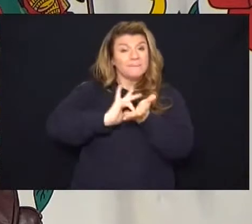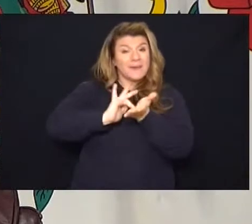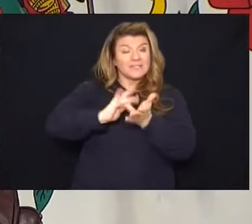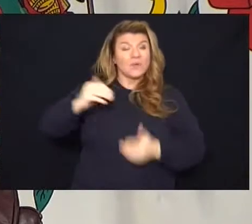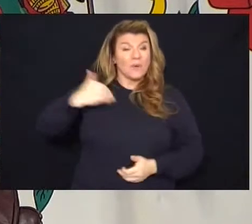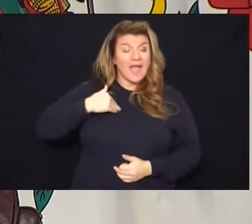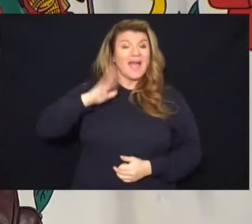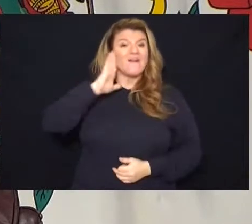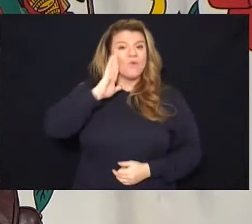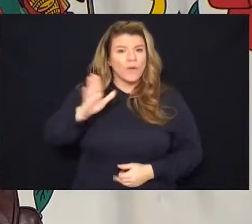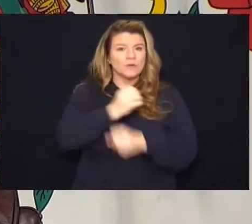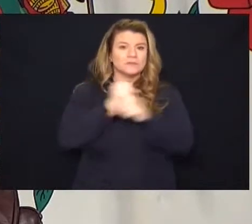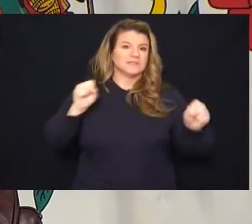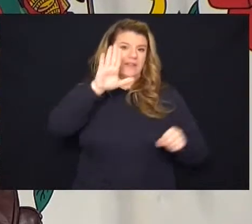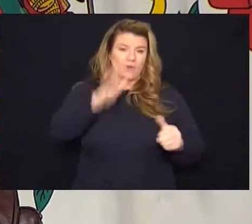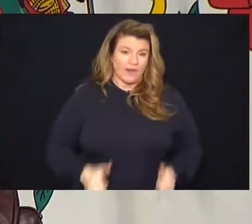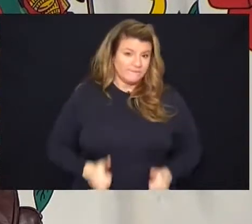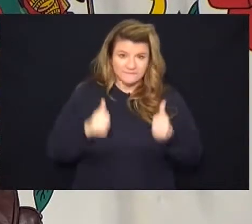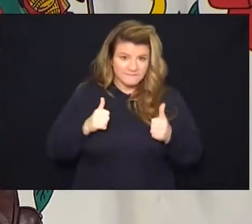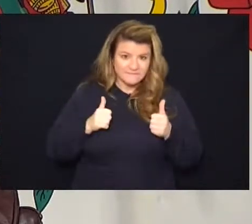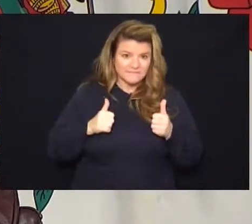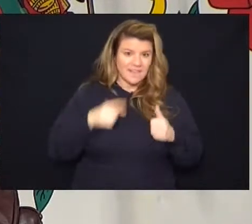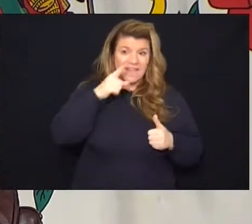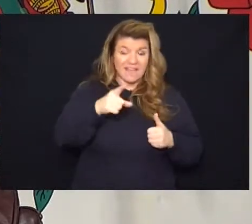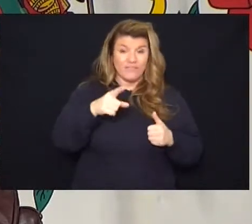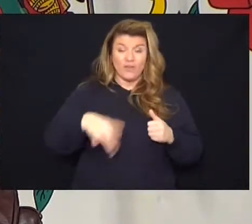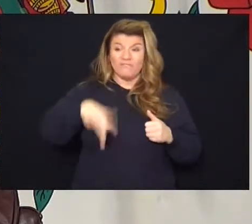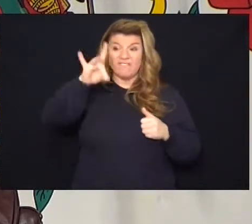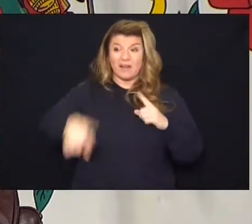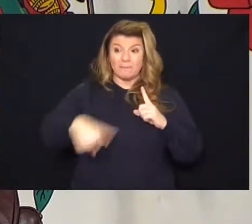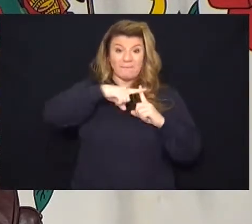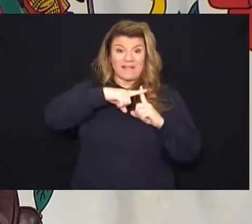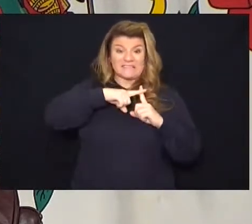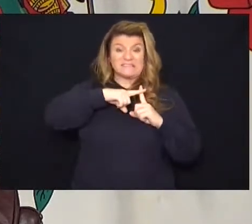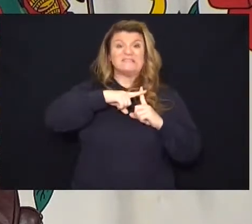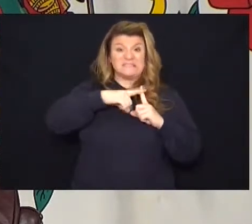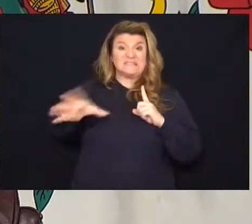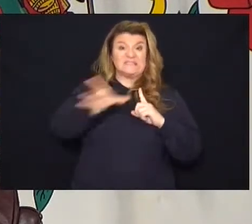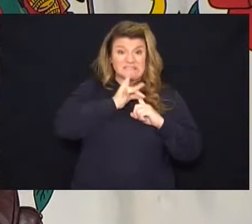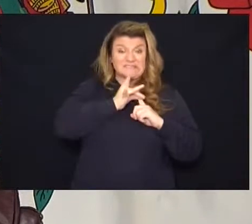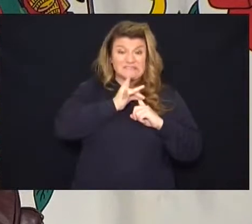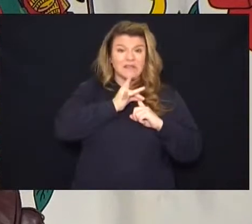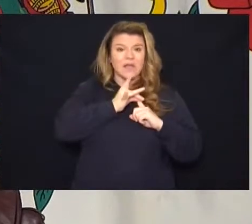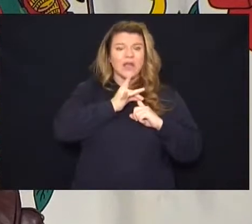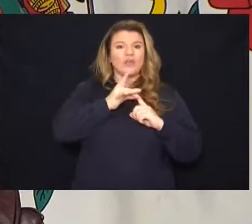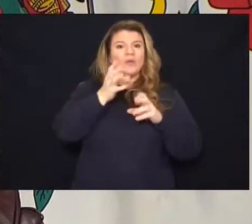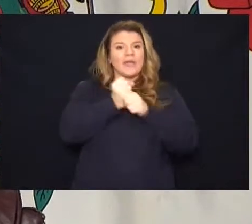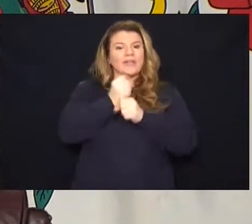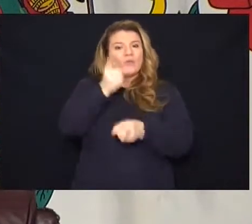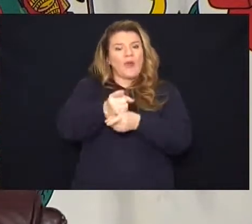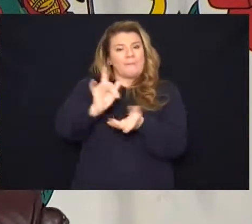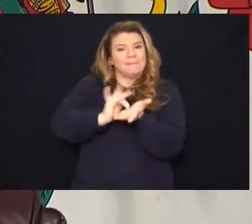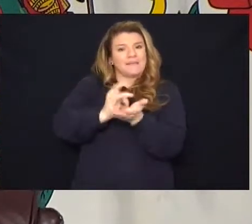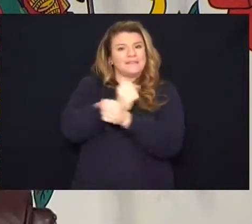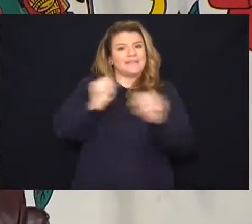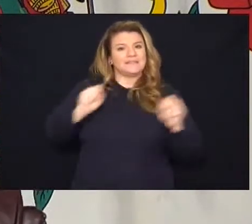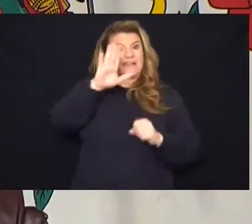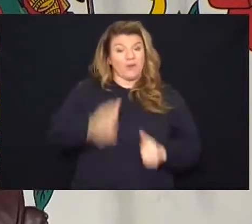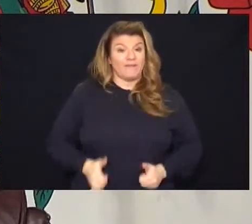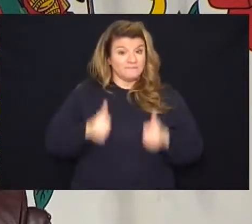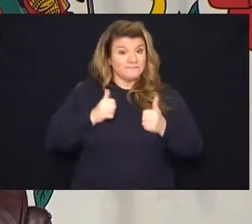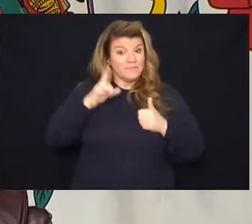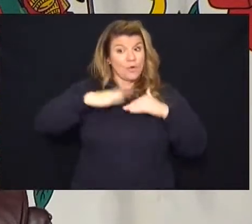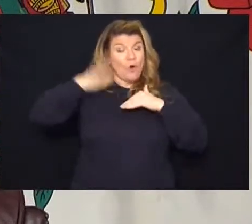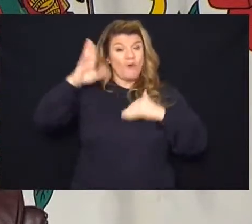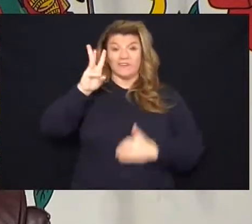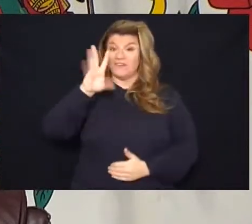have will save your life if you would happen to be test positive. And I encourage you over and over, if you're 65